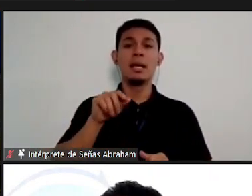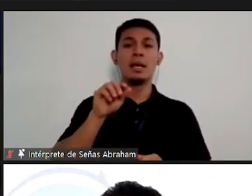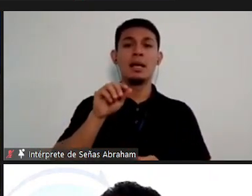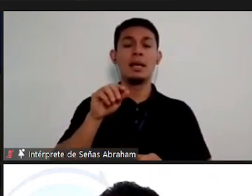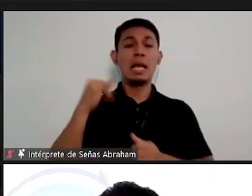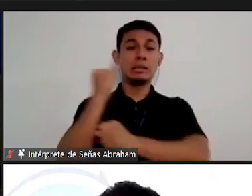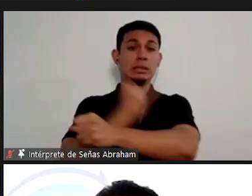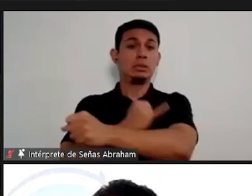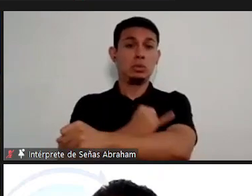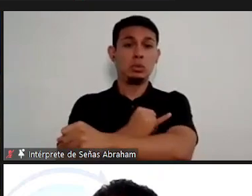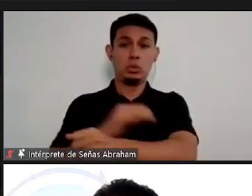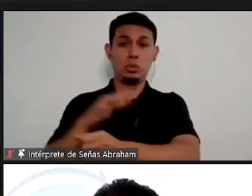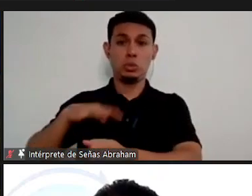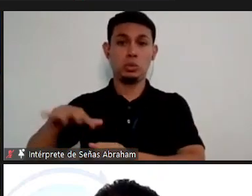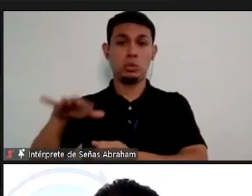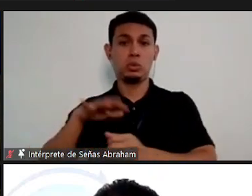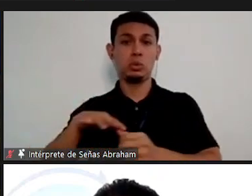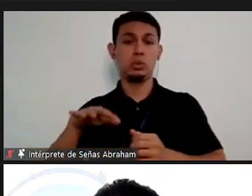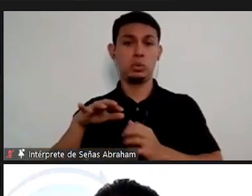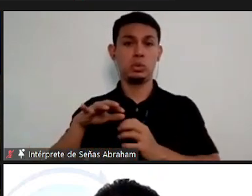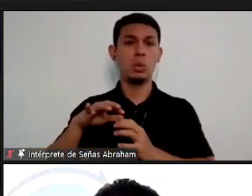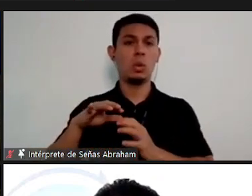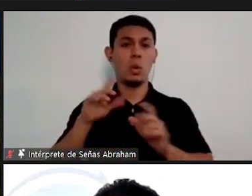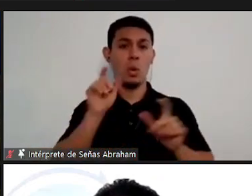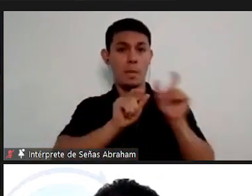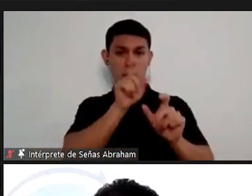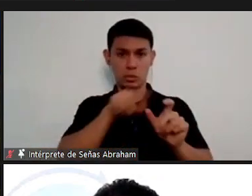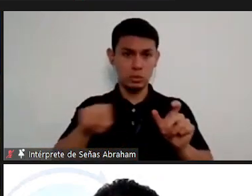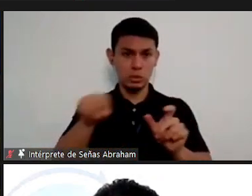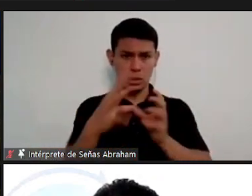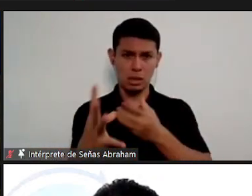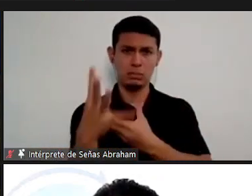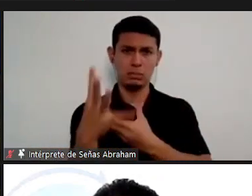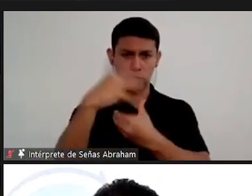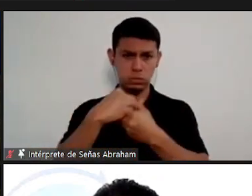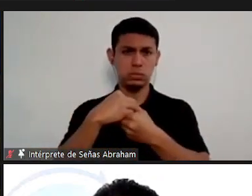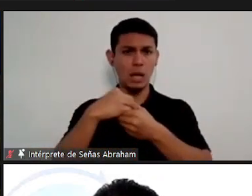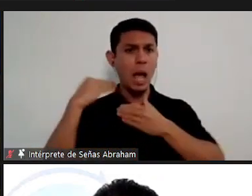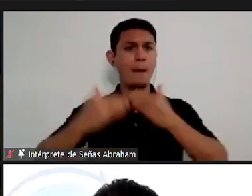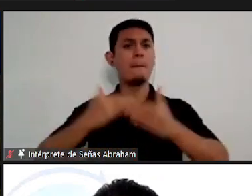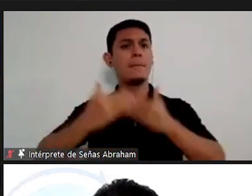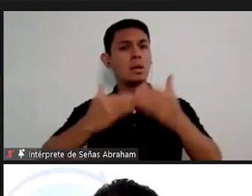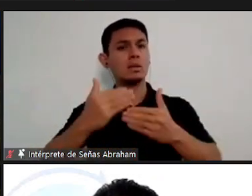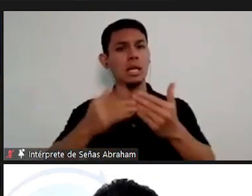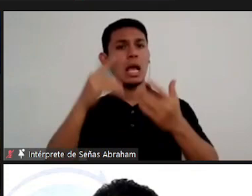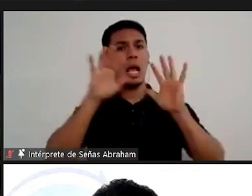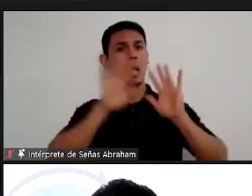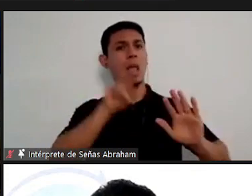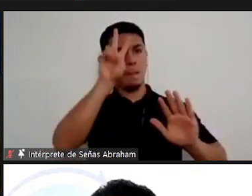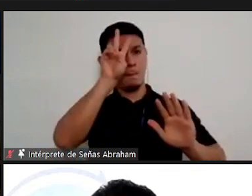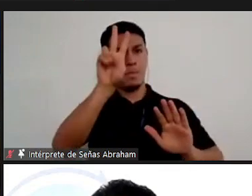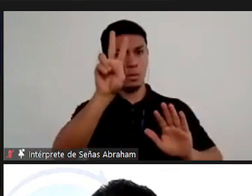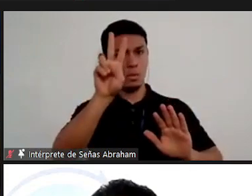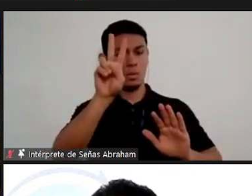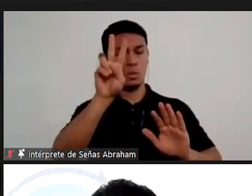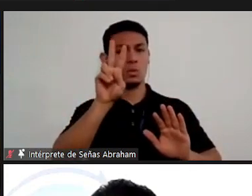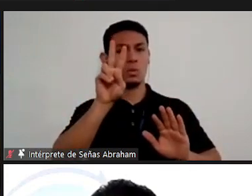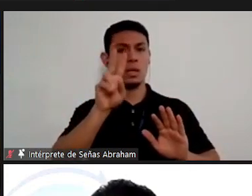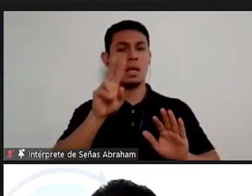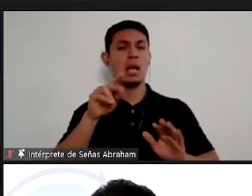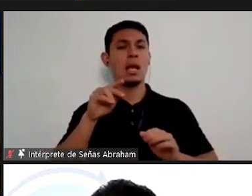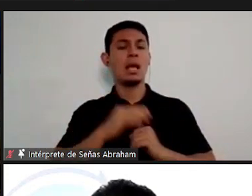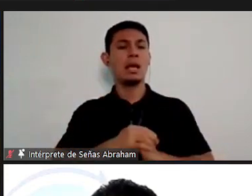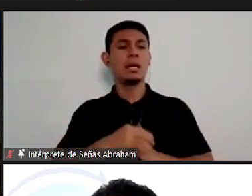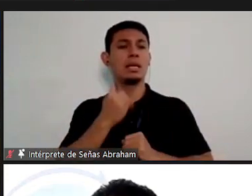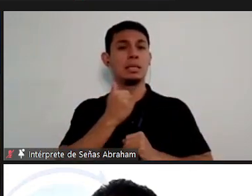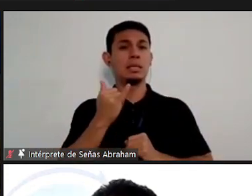the document the institute has a documented how the civil society was involved in our process in peru